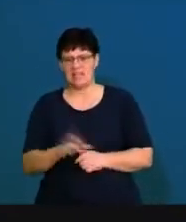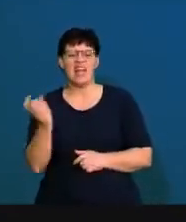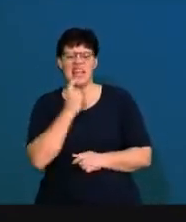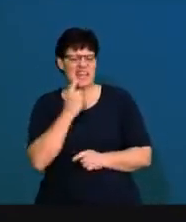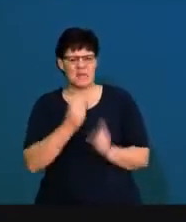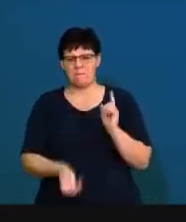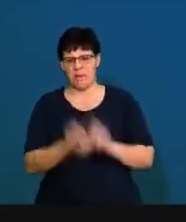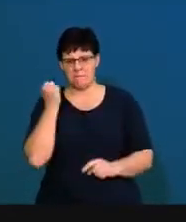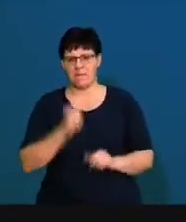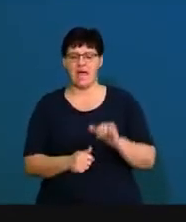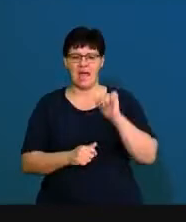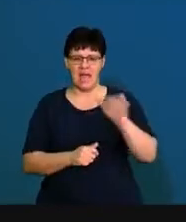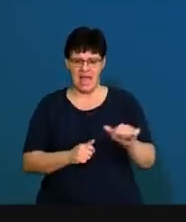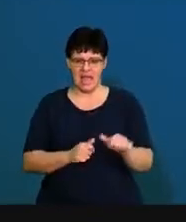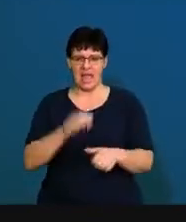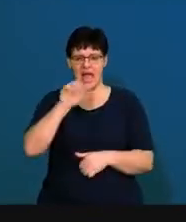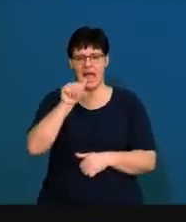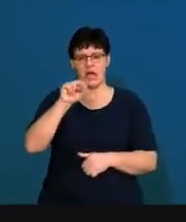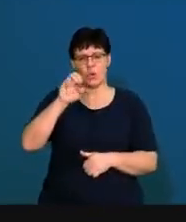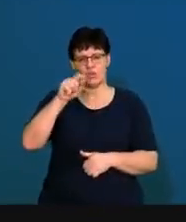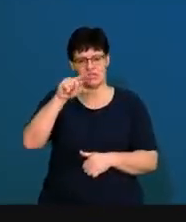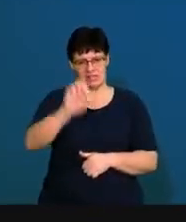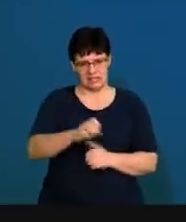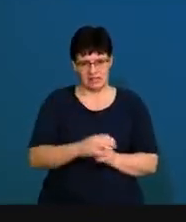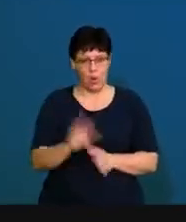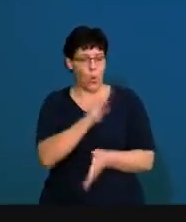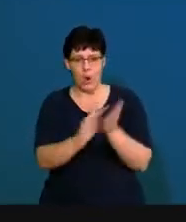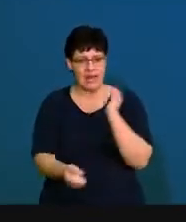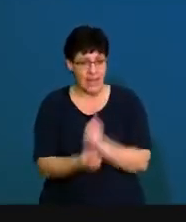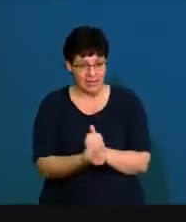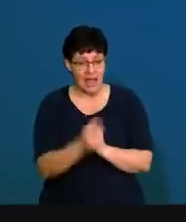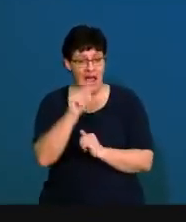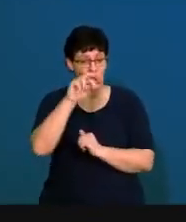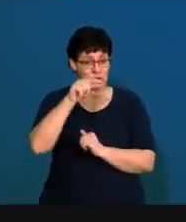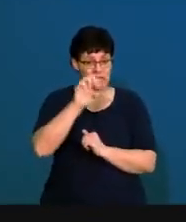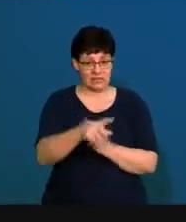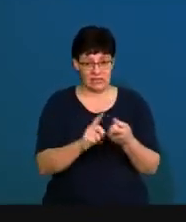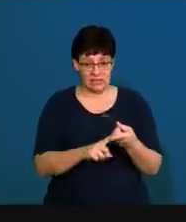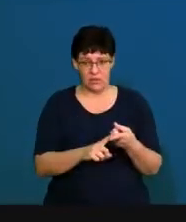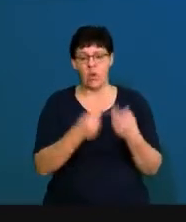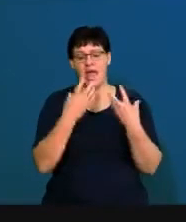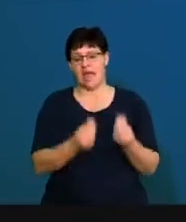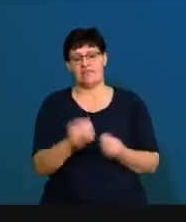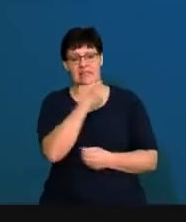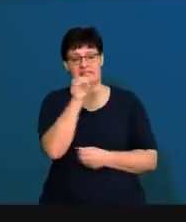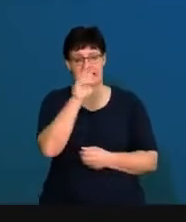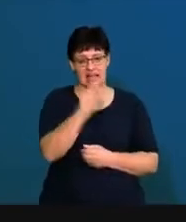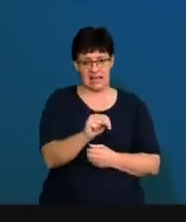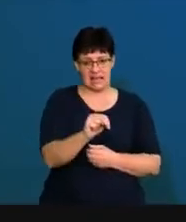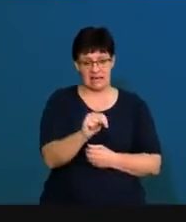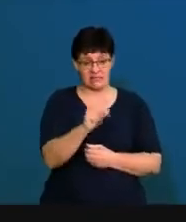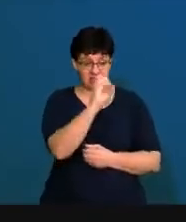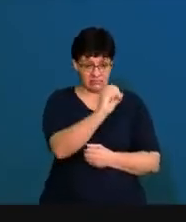are easy mark. So A will be your anode, for argument's sake. So what happens in the anode? We have got, let's say,